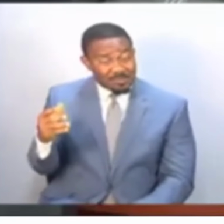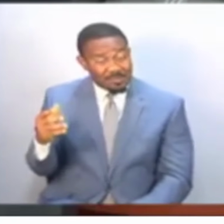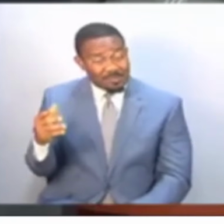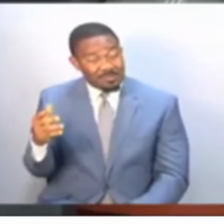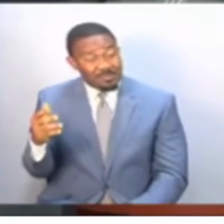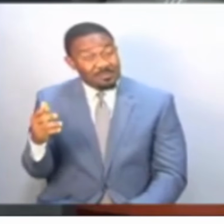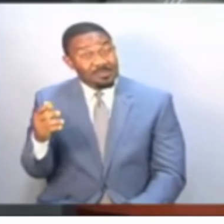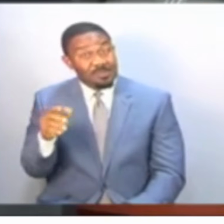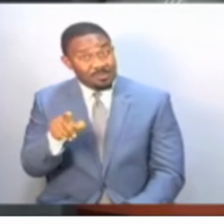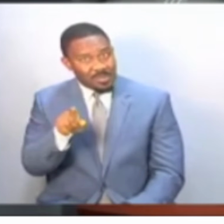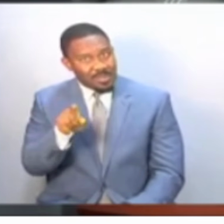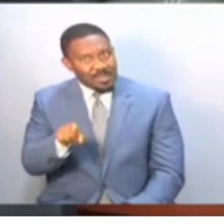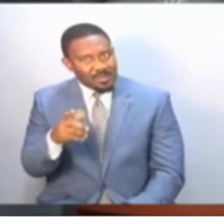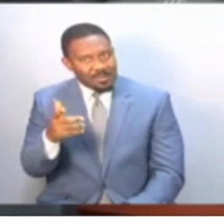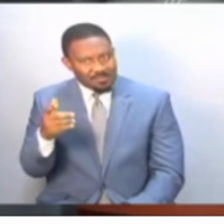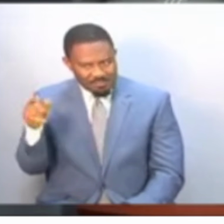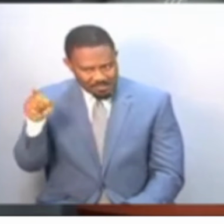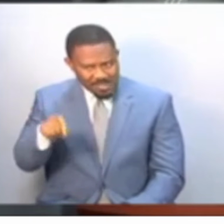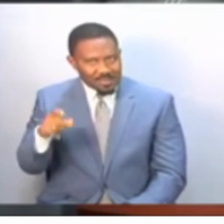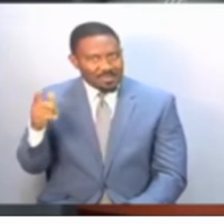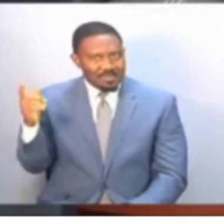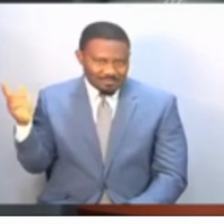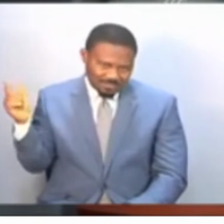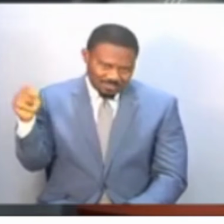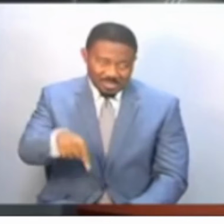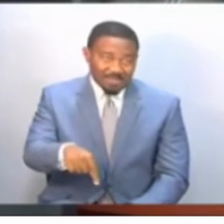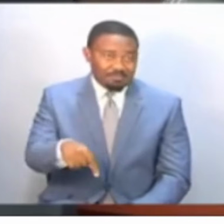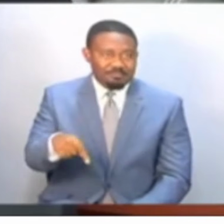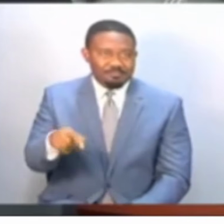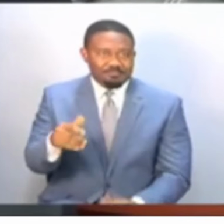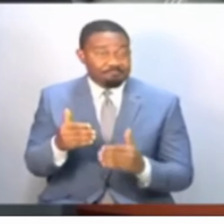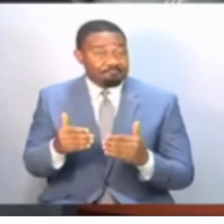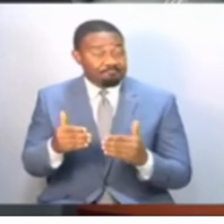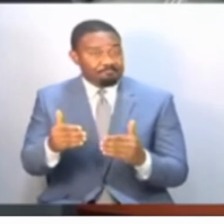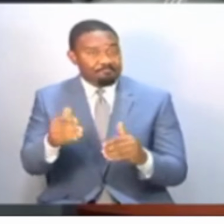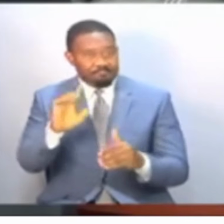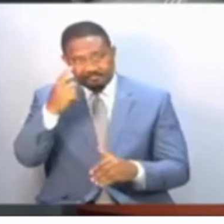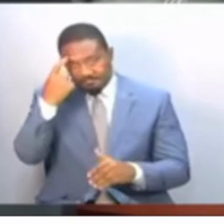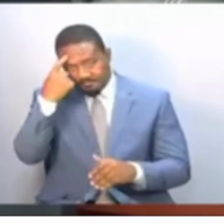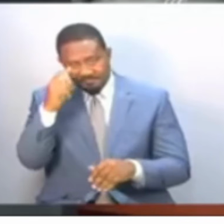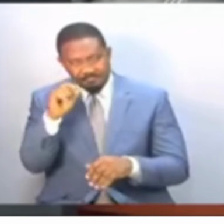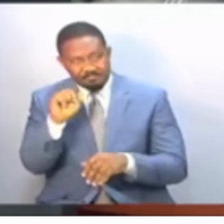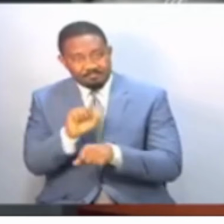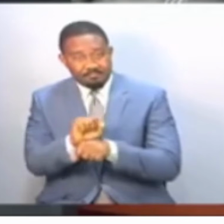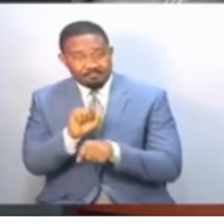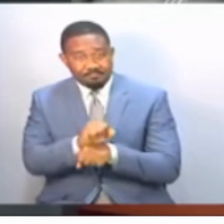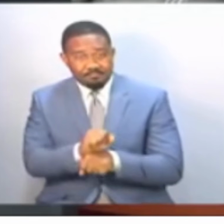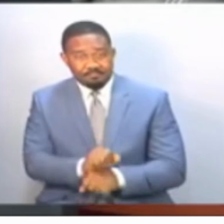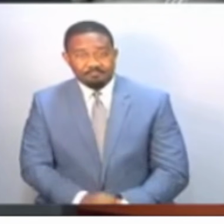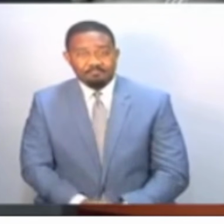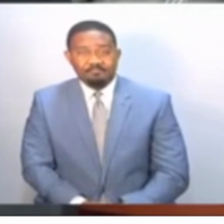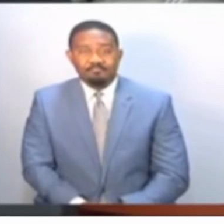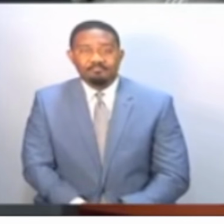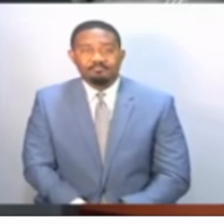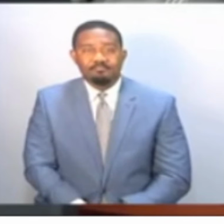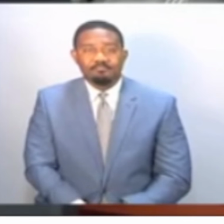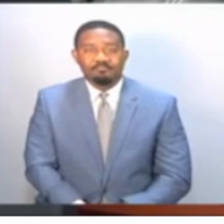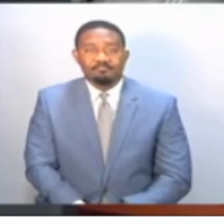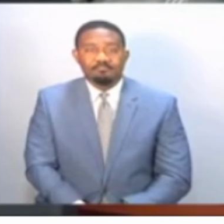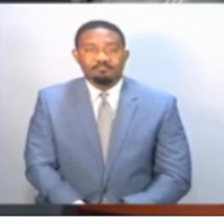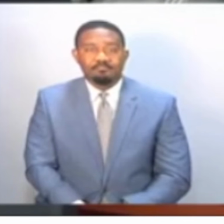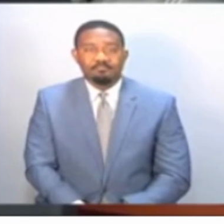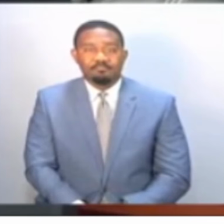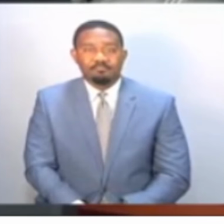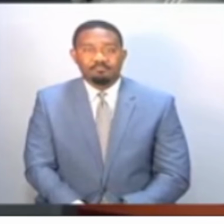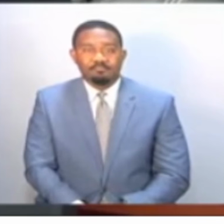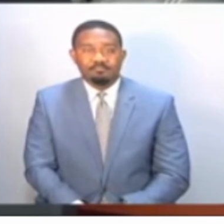that we need them in the chamber for us to proceed with government business. So, Mr. Speaker, whilst